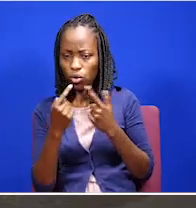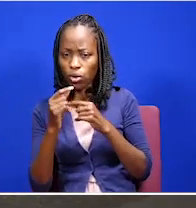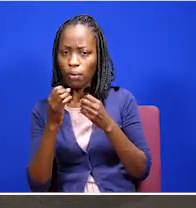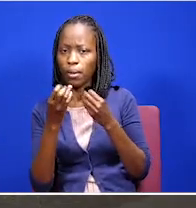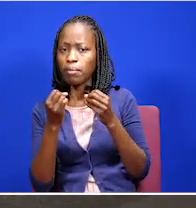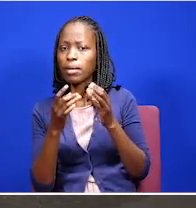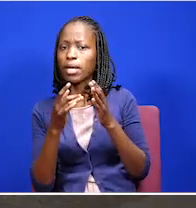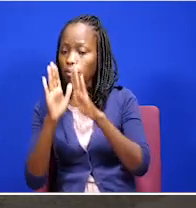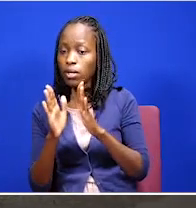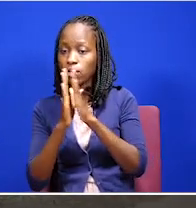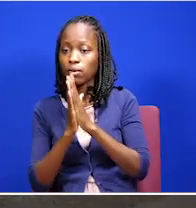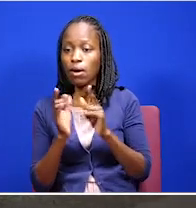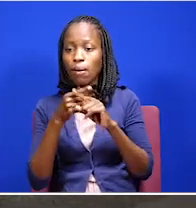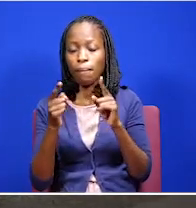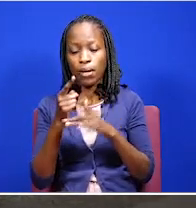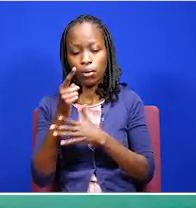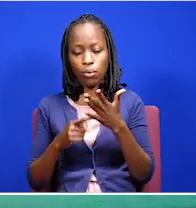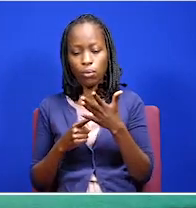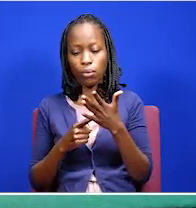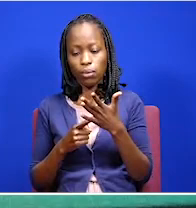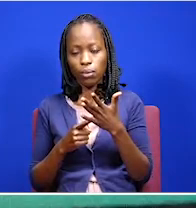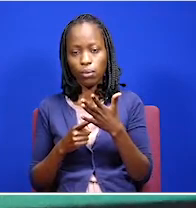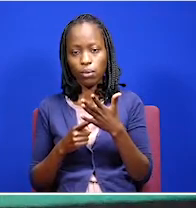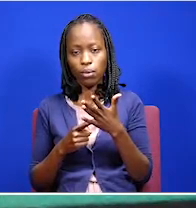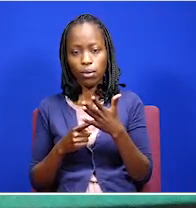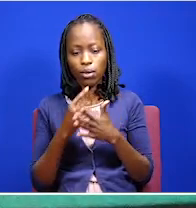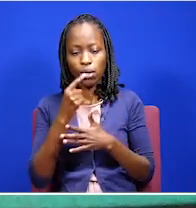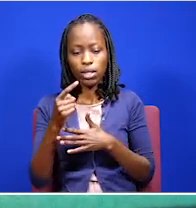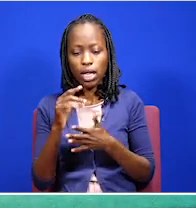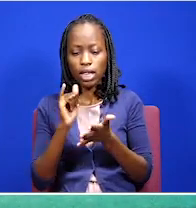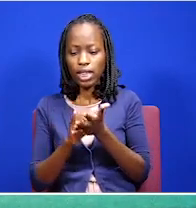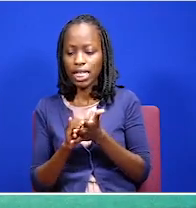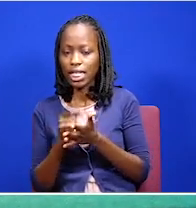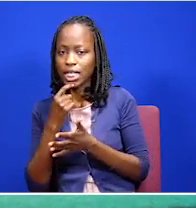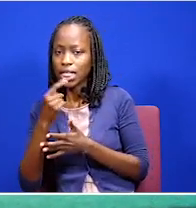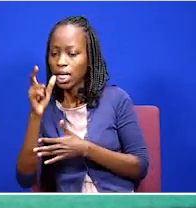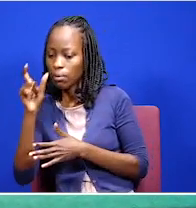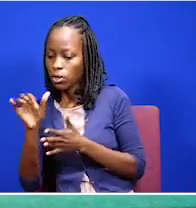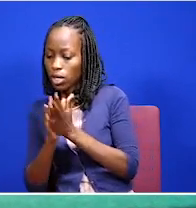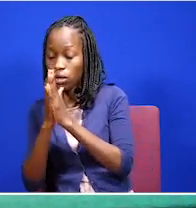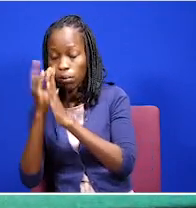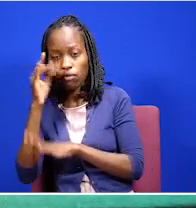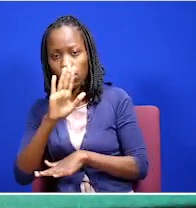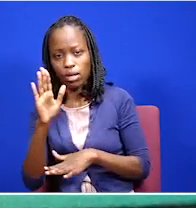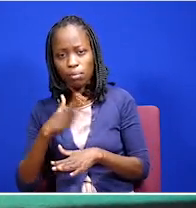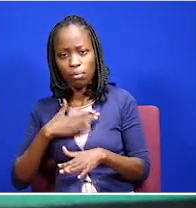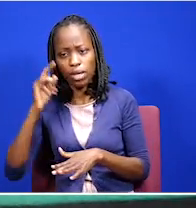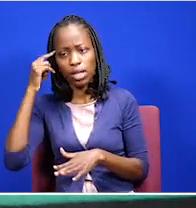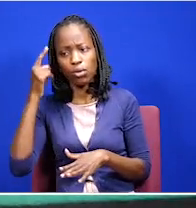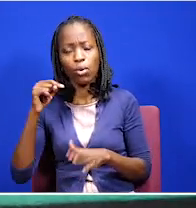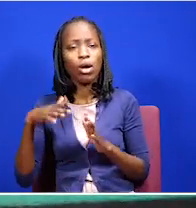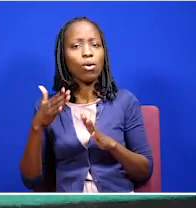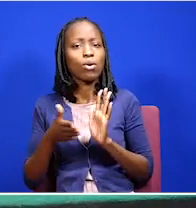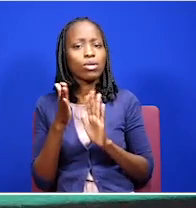prayer, but letting somebody that you're praying for know that you're actually praying for them. Amen. I think we're very quick to say, oh, I'll